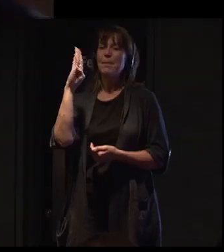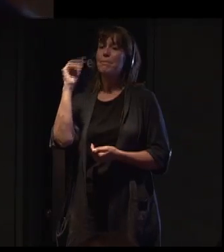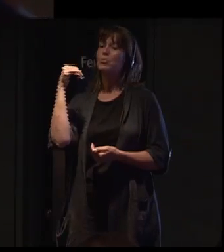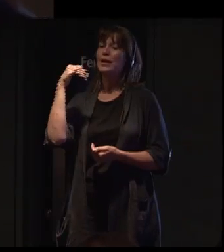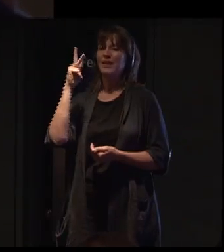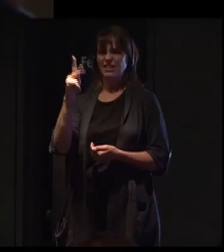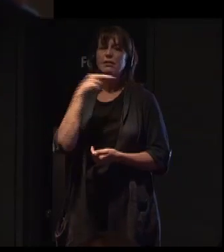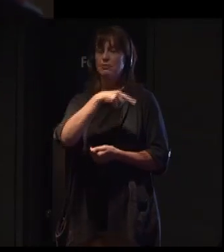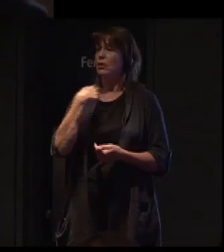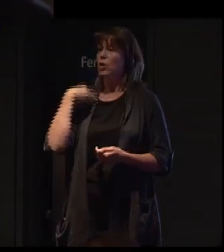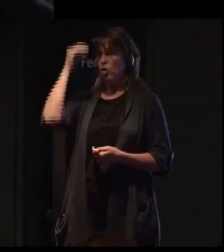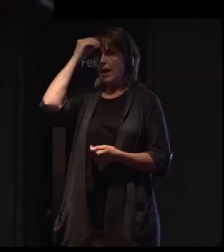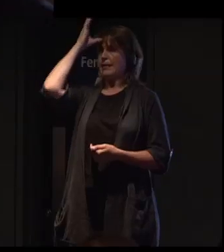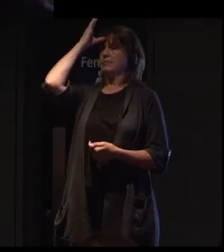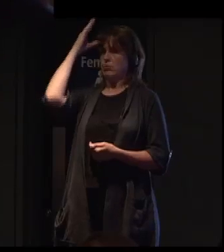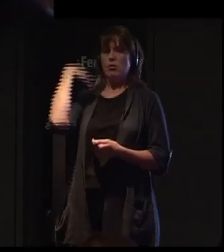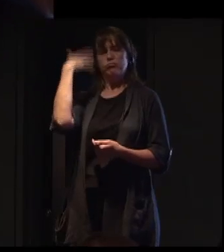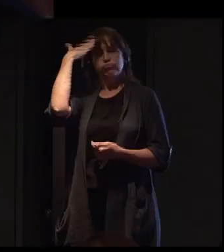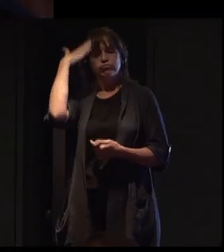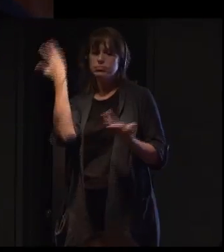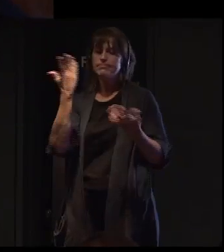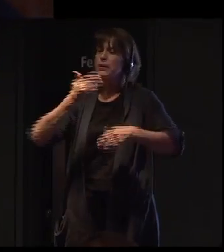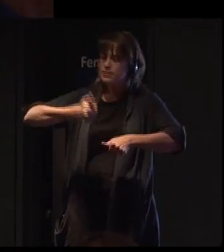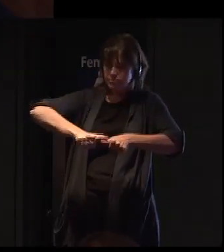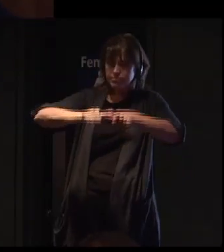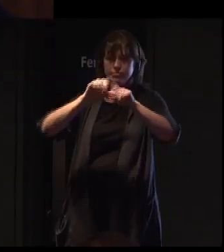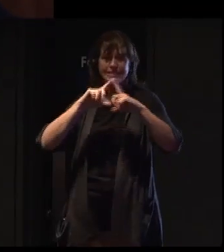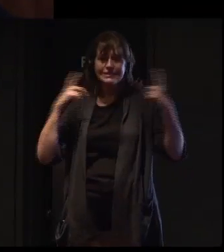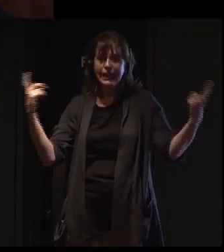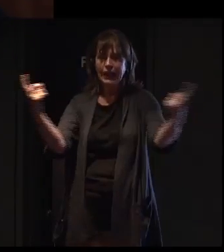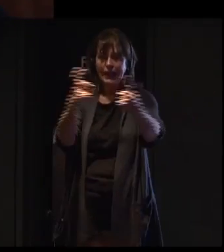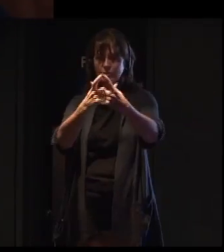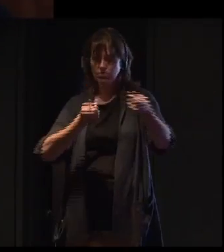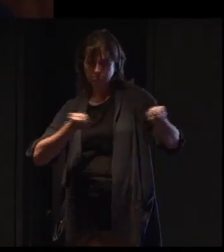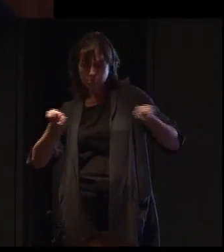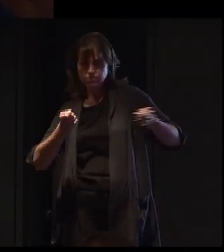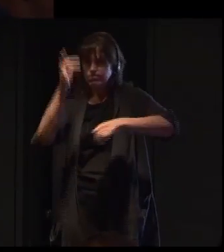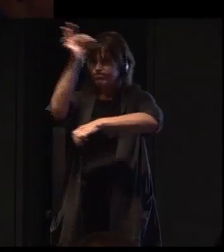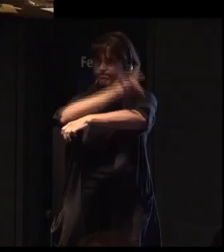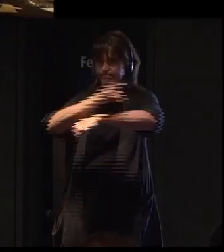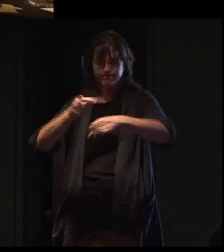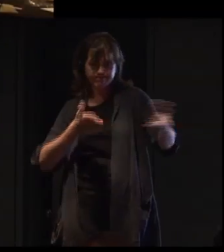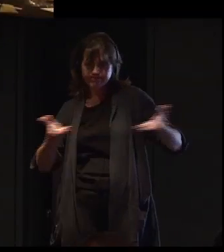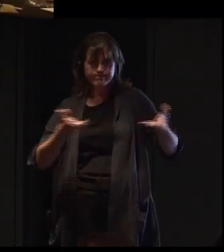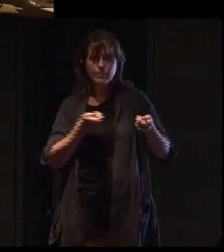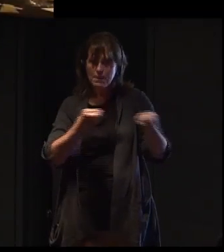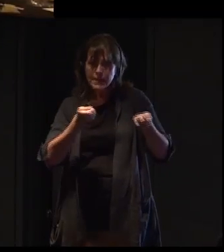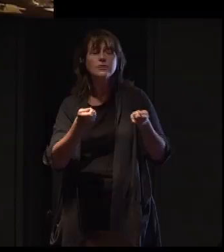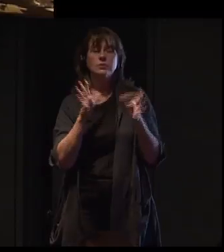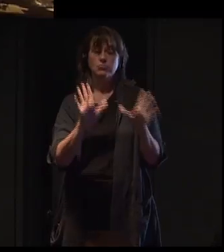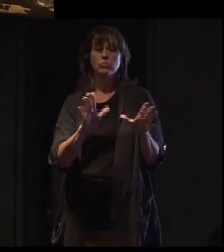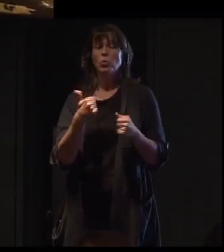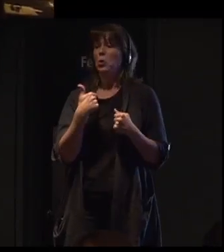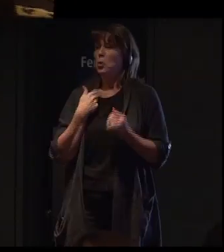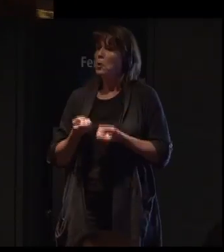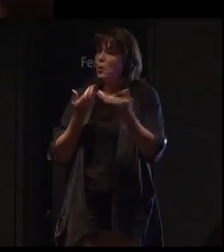member of the UEFA expert panel on stadium construction and stadium management. What we do as a team, we